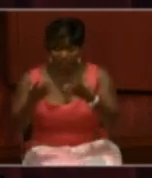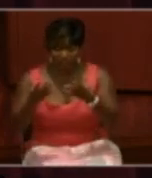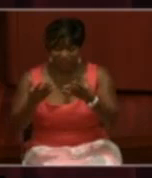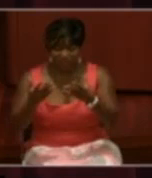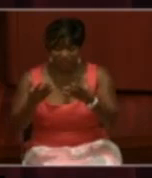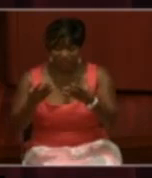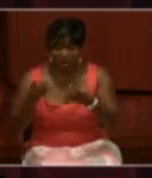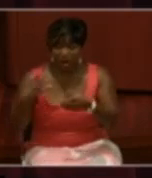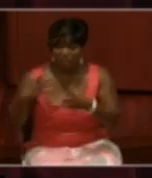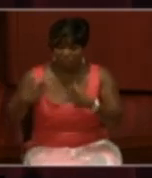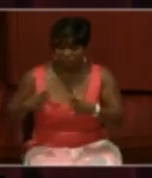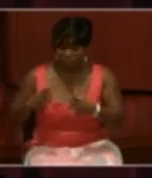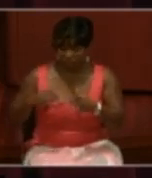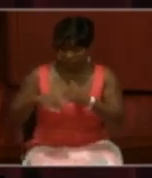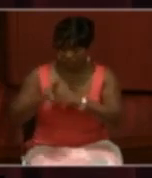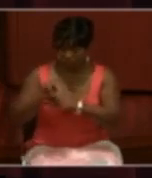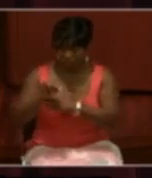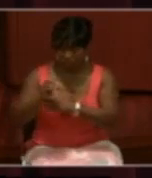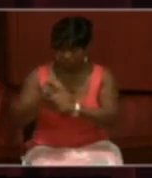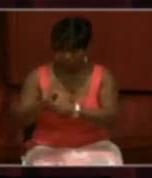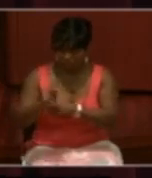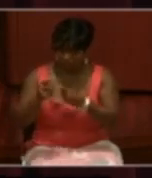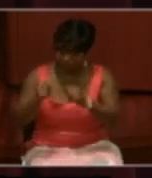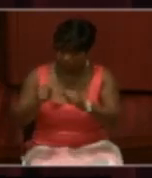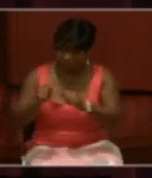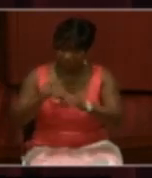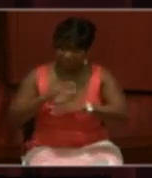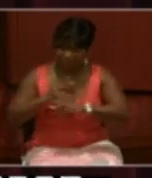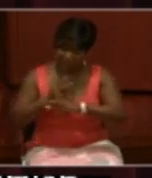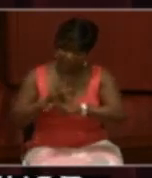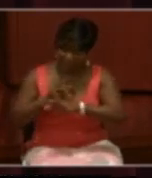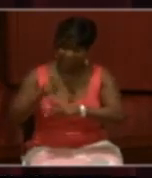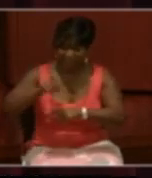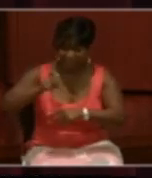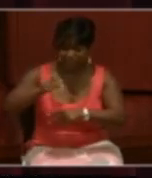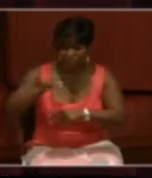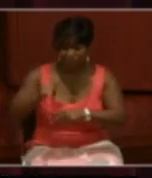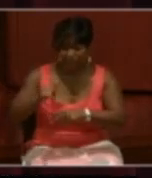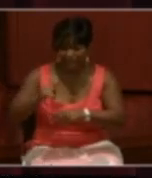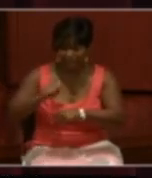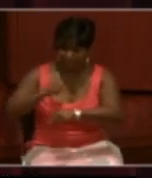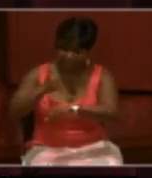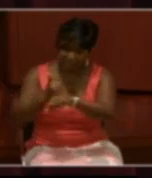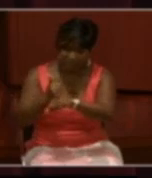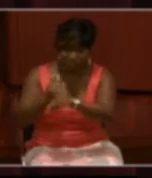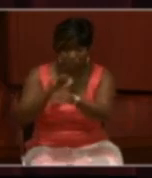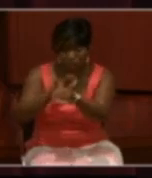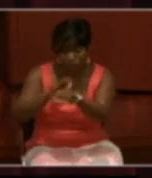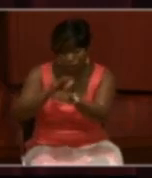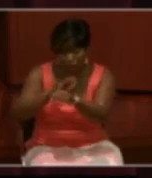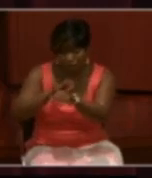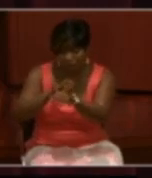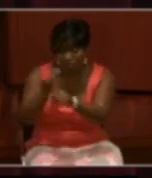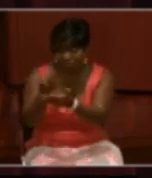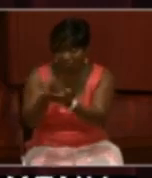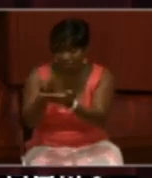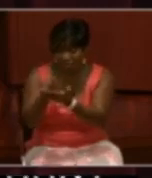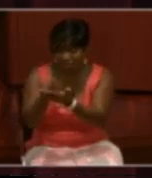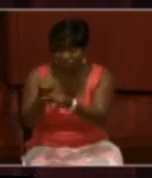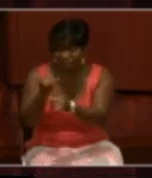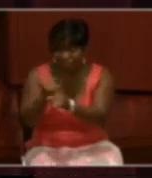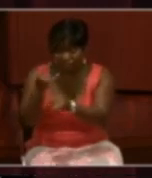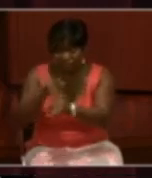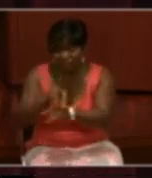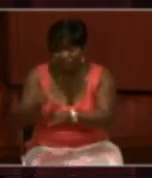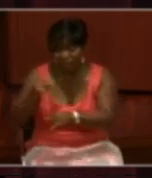officers in the Union forces tried to meet this need by forming local financial institutions for their